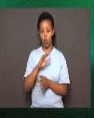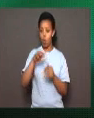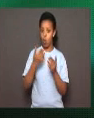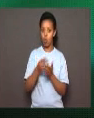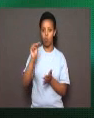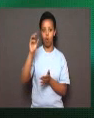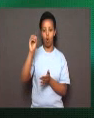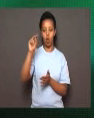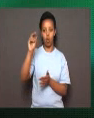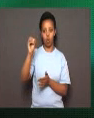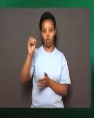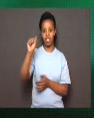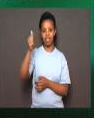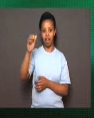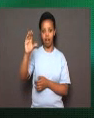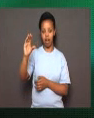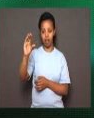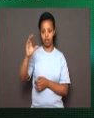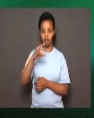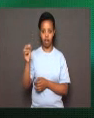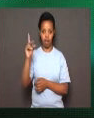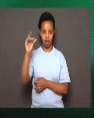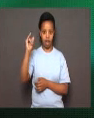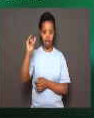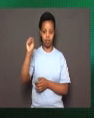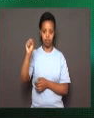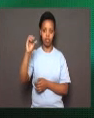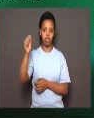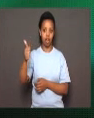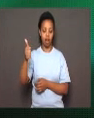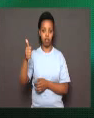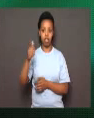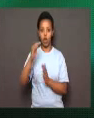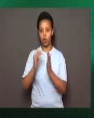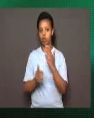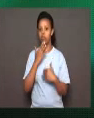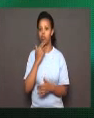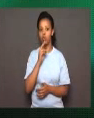and some disaccharides are reducing sugars.